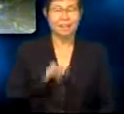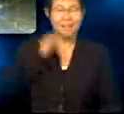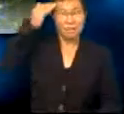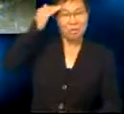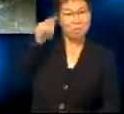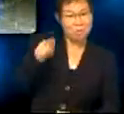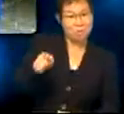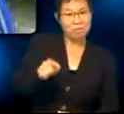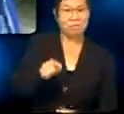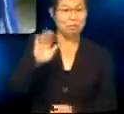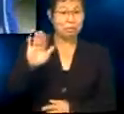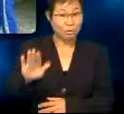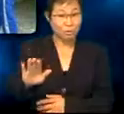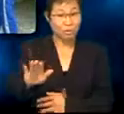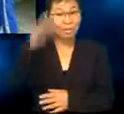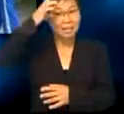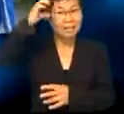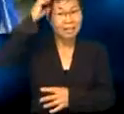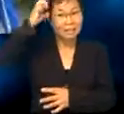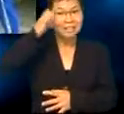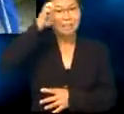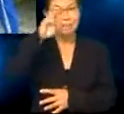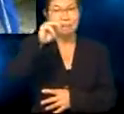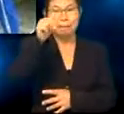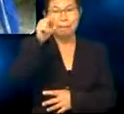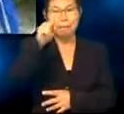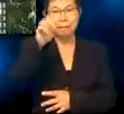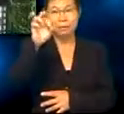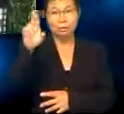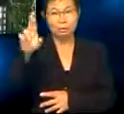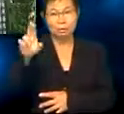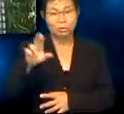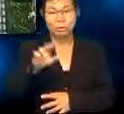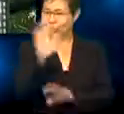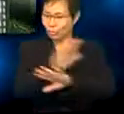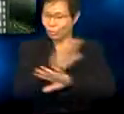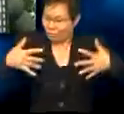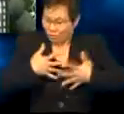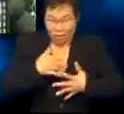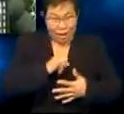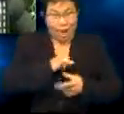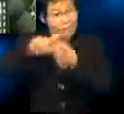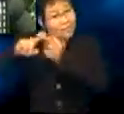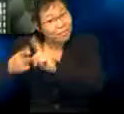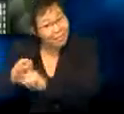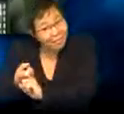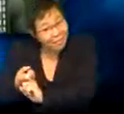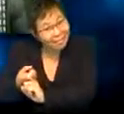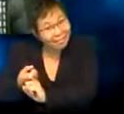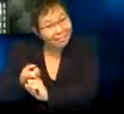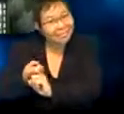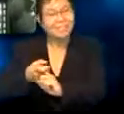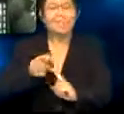I know you. You're a chipmunso, right? Don't be afraid. I'm a